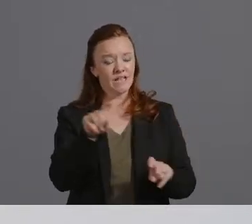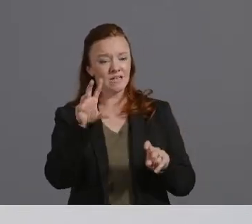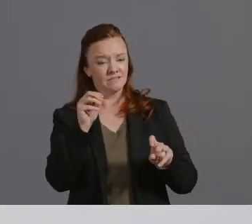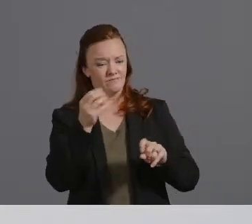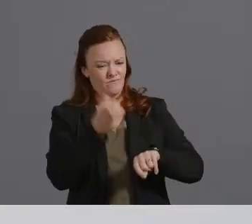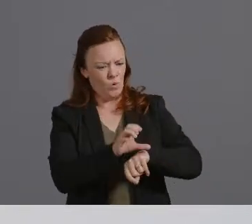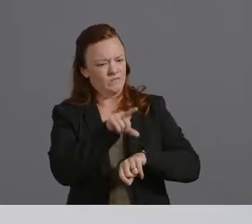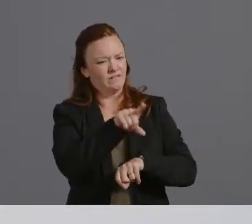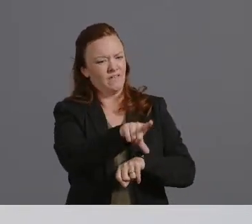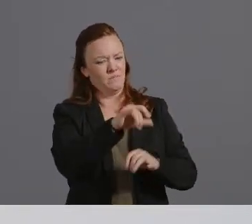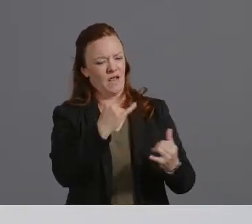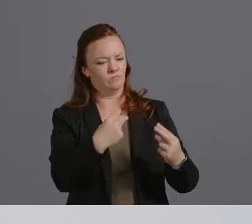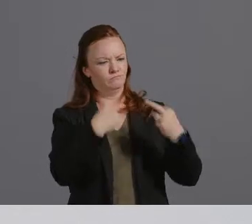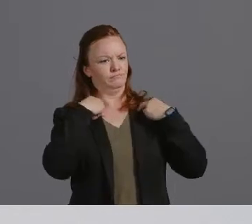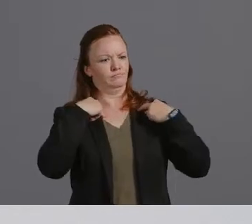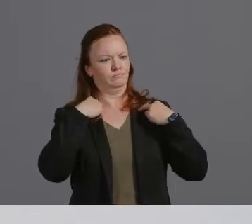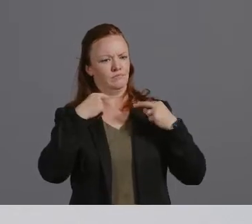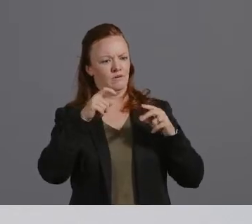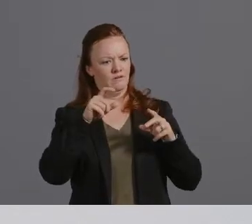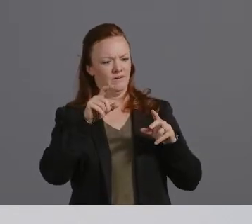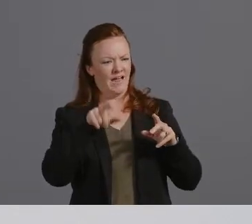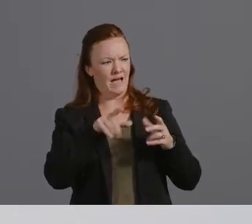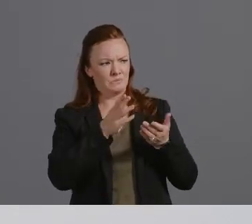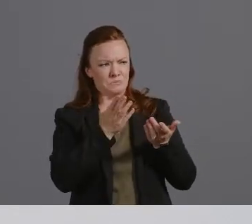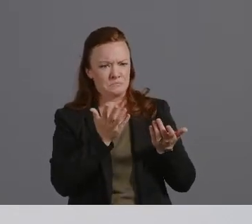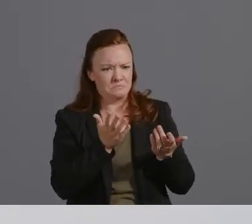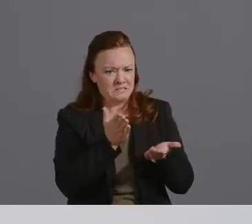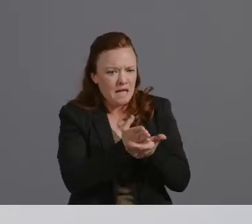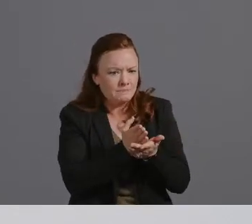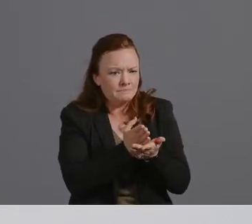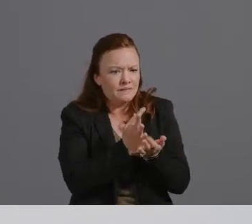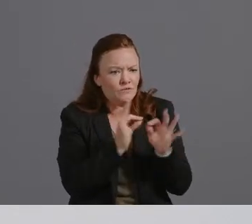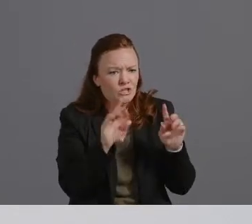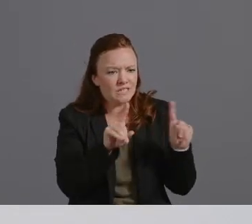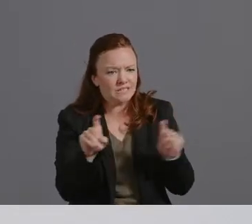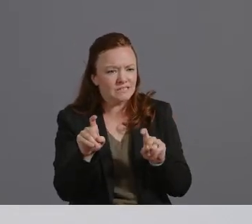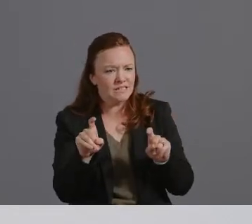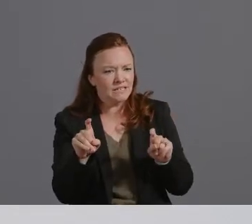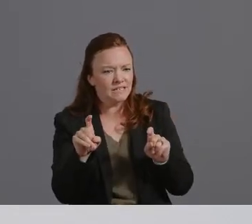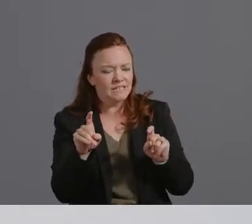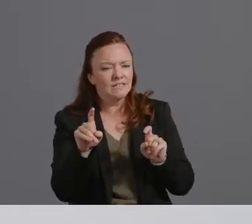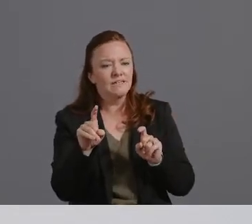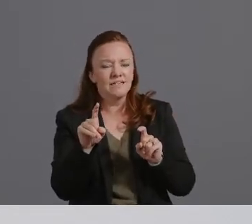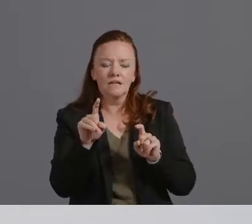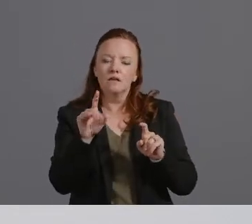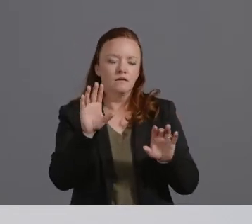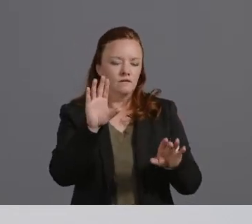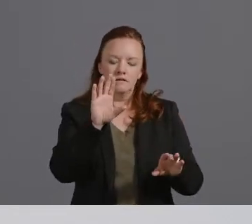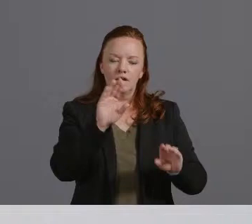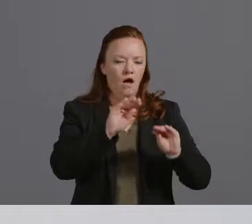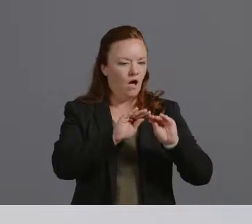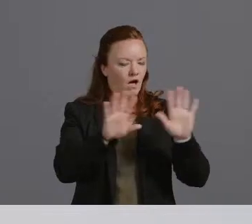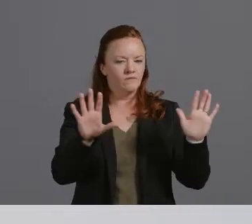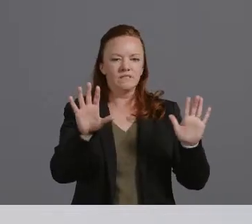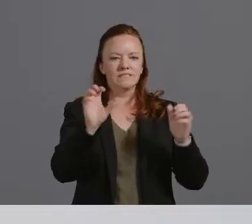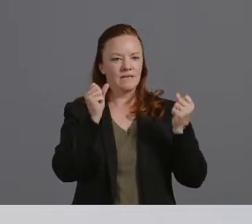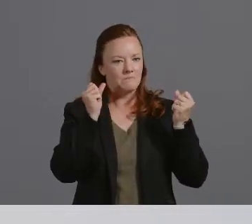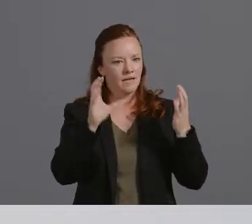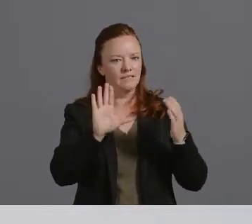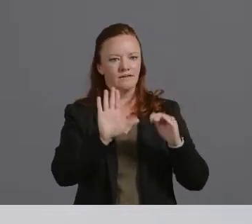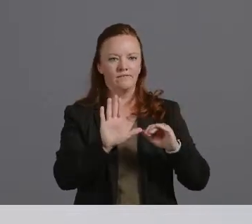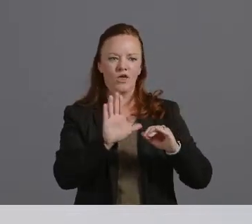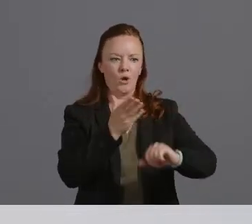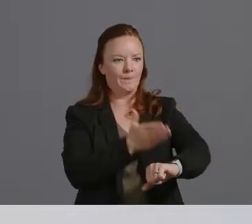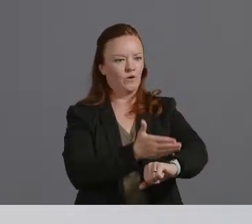into a corner where they have to think about maybe ending the free testing, which would set back, obviously, many of the gains they've already